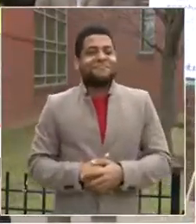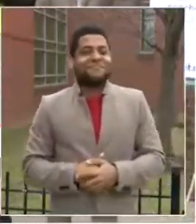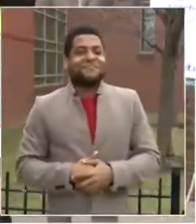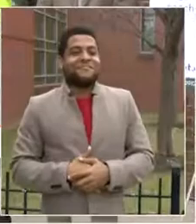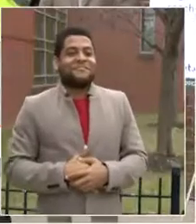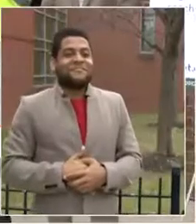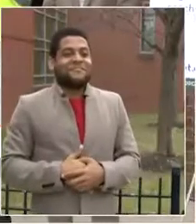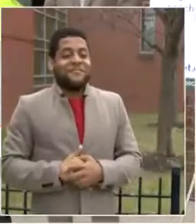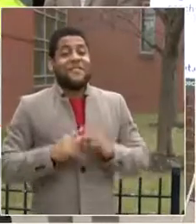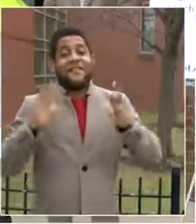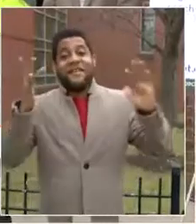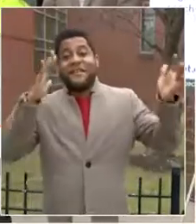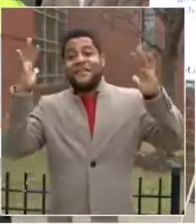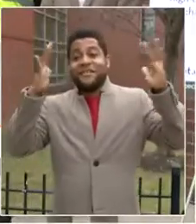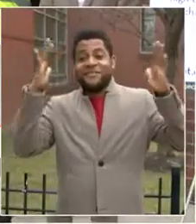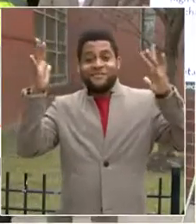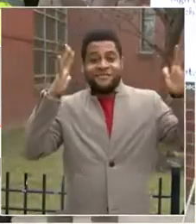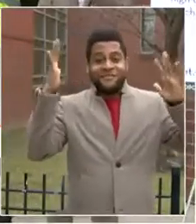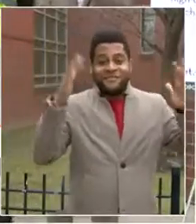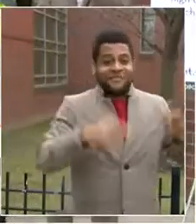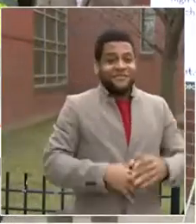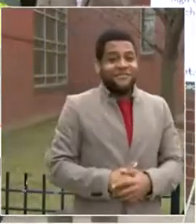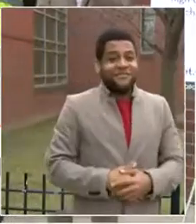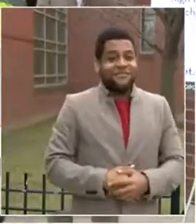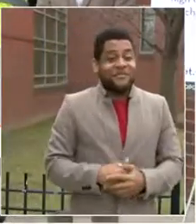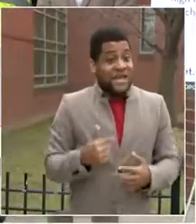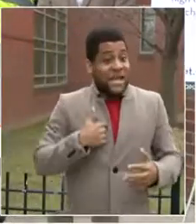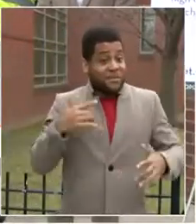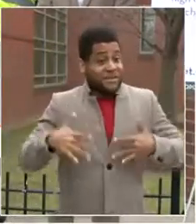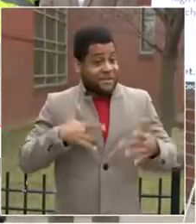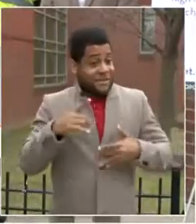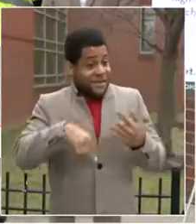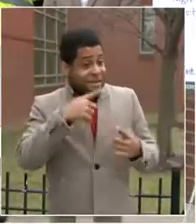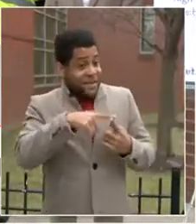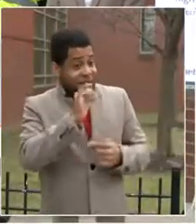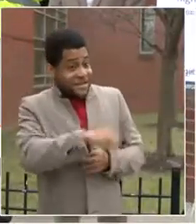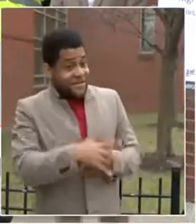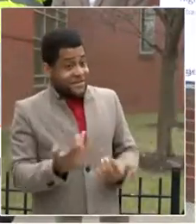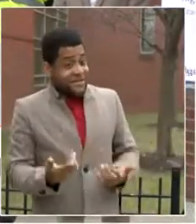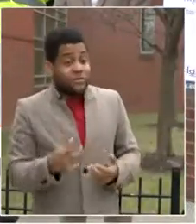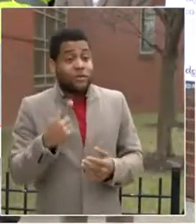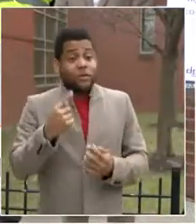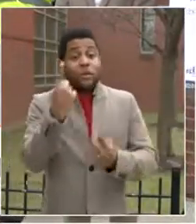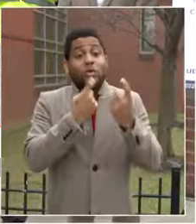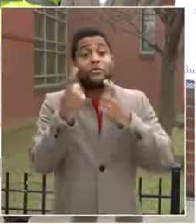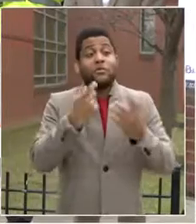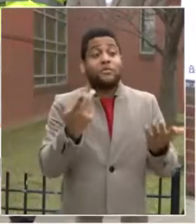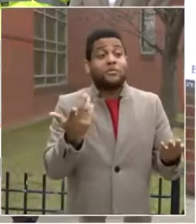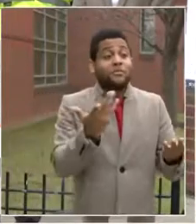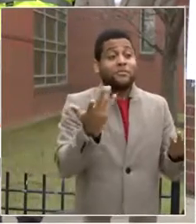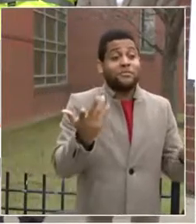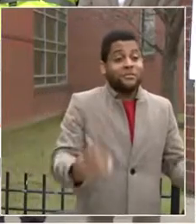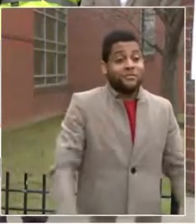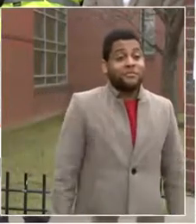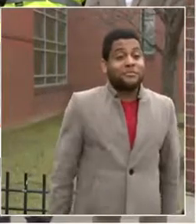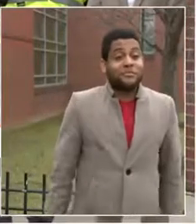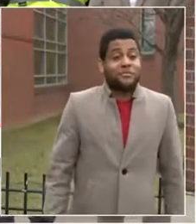All right. I'm excited about that. Any questions? Yes,